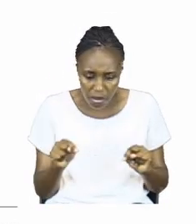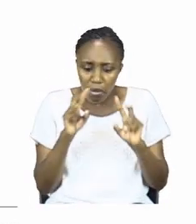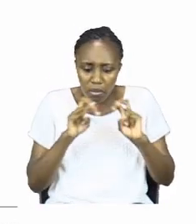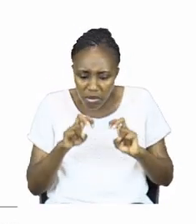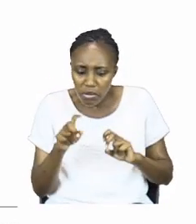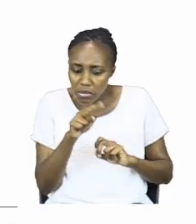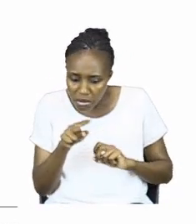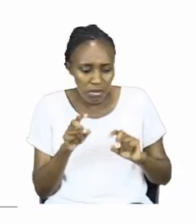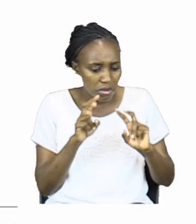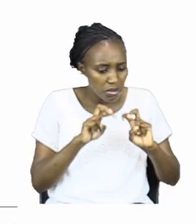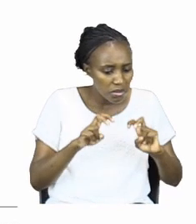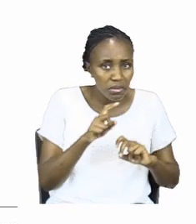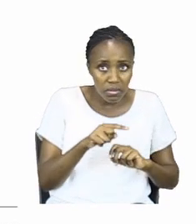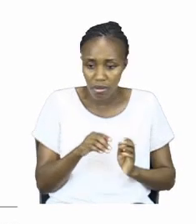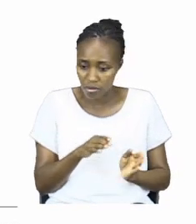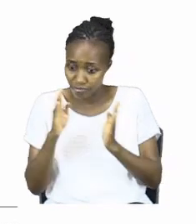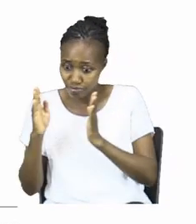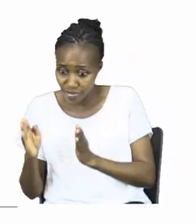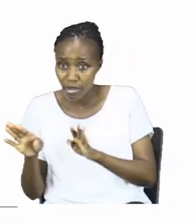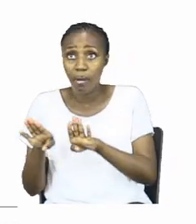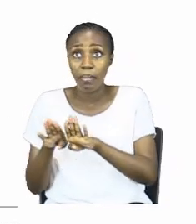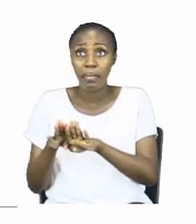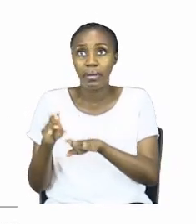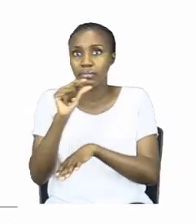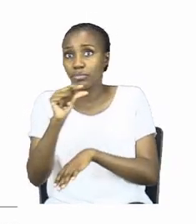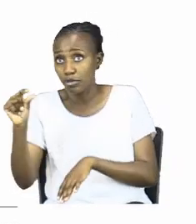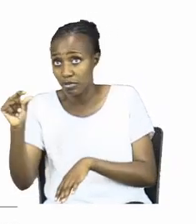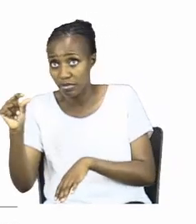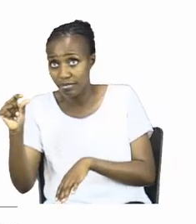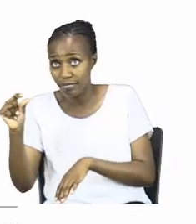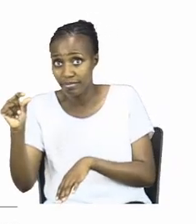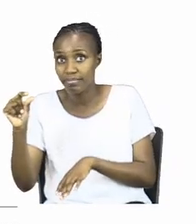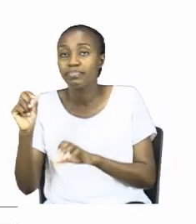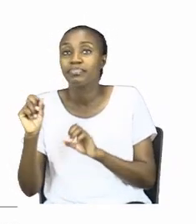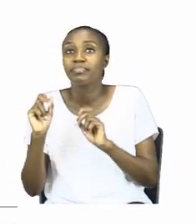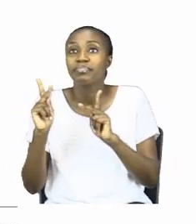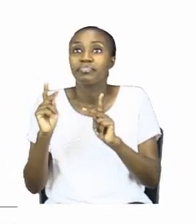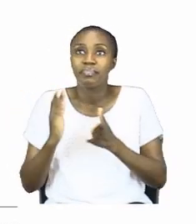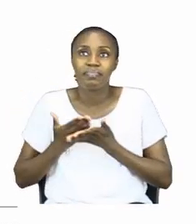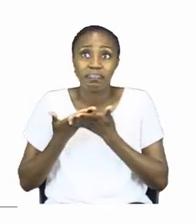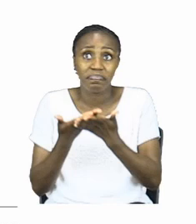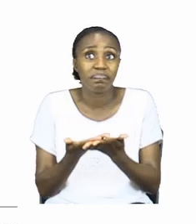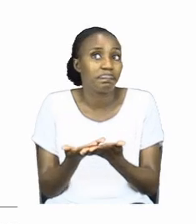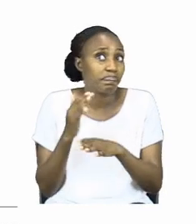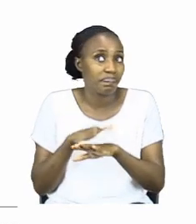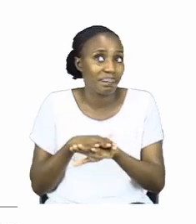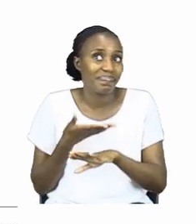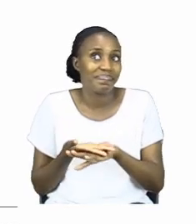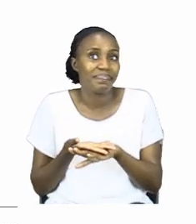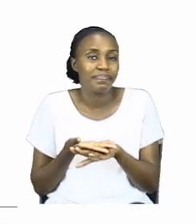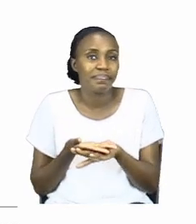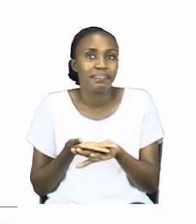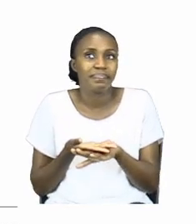make sentences. Let's try and do the reading and the making of the sentences together.